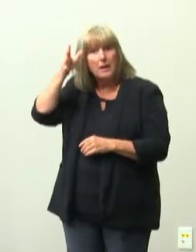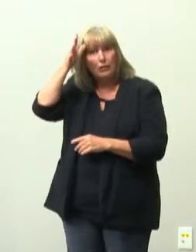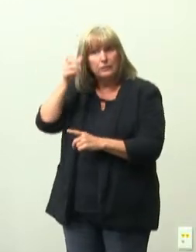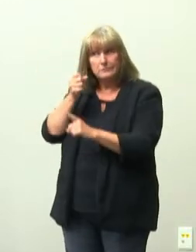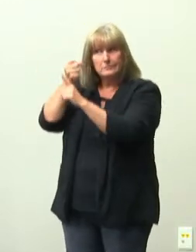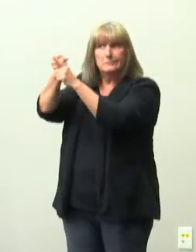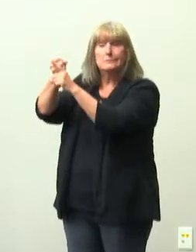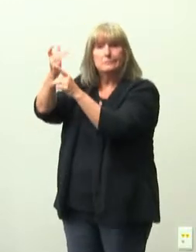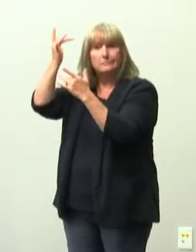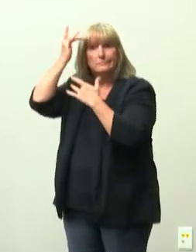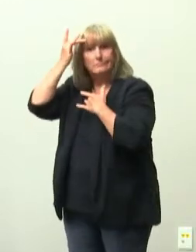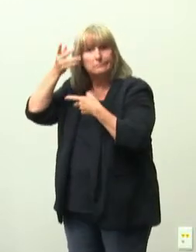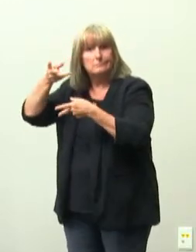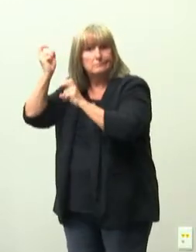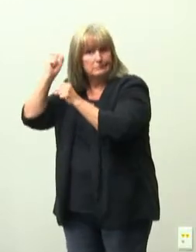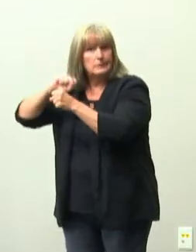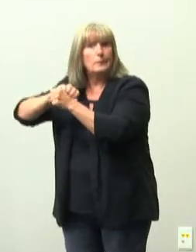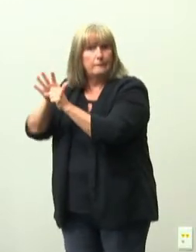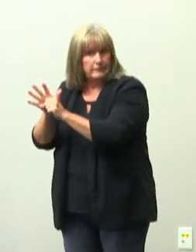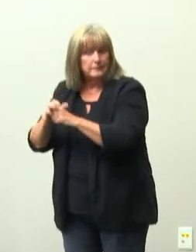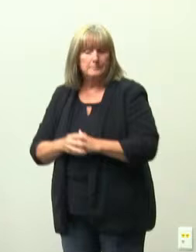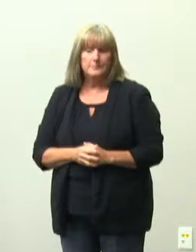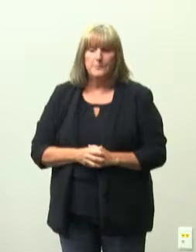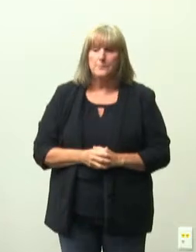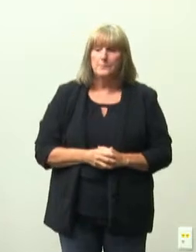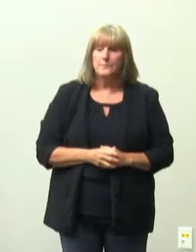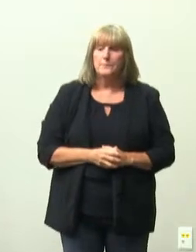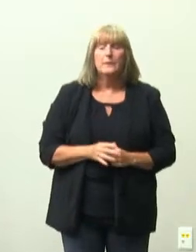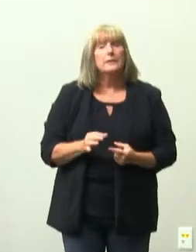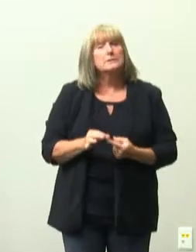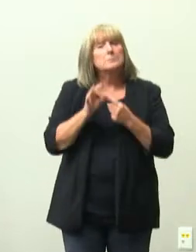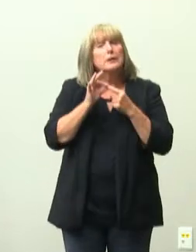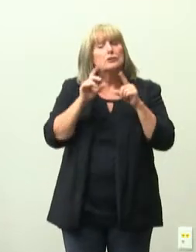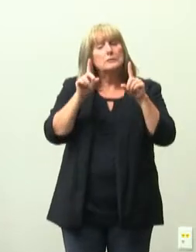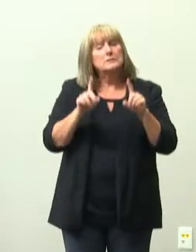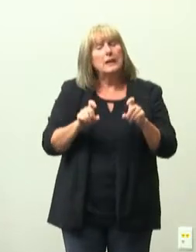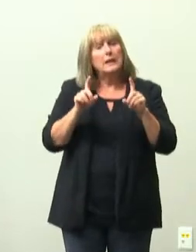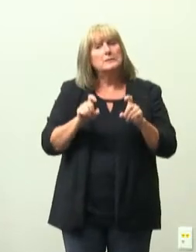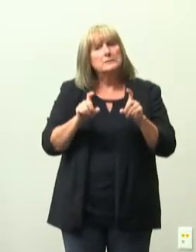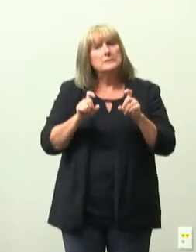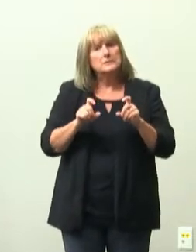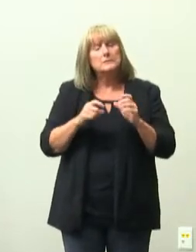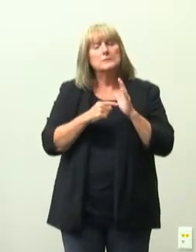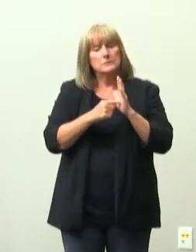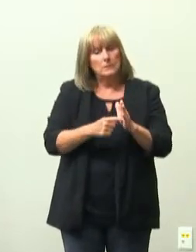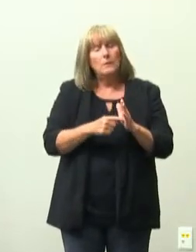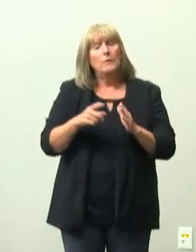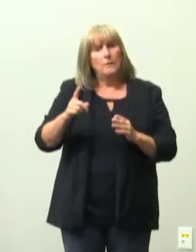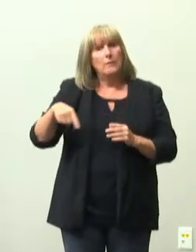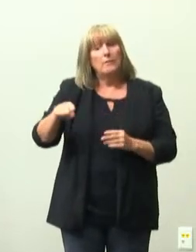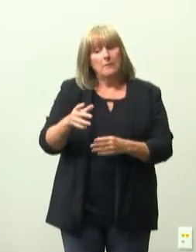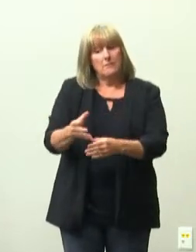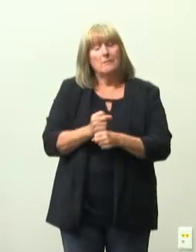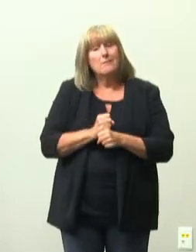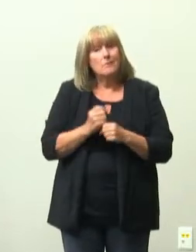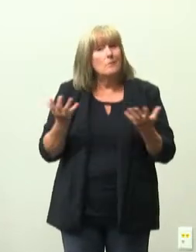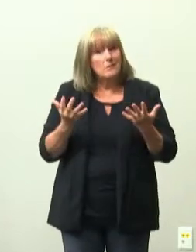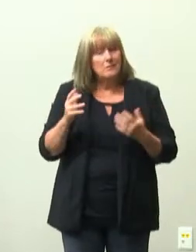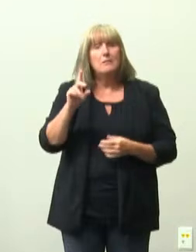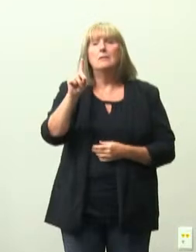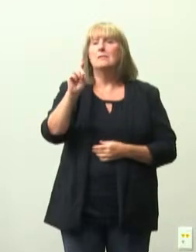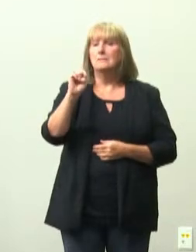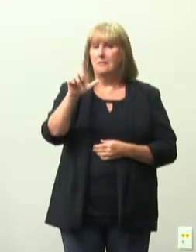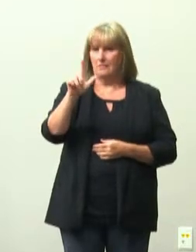tested positive for COVID-19. Special testing of the 2 cases showed that they were infected with the Delta